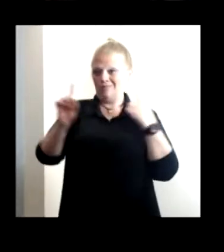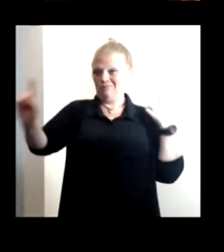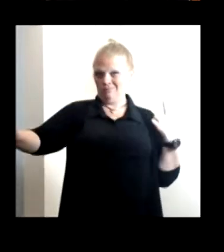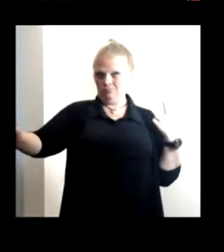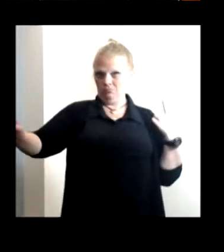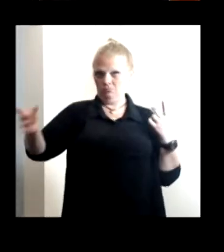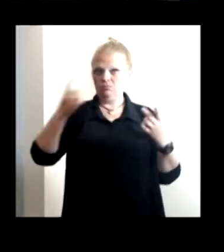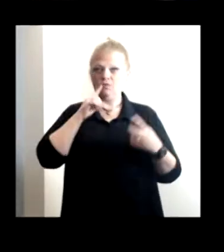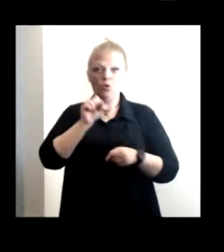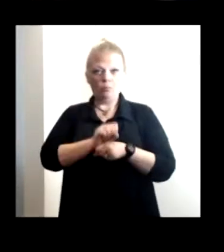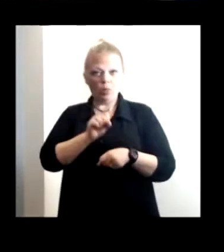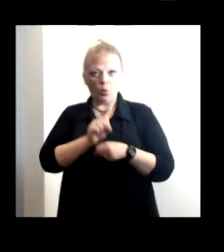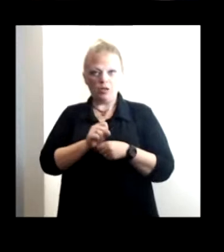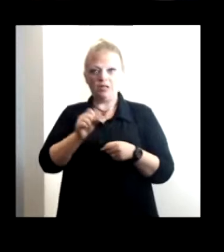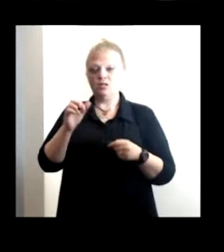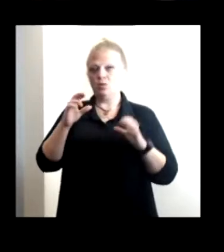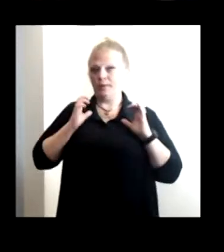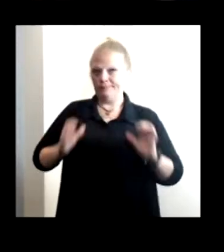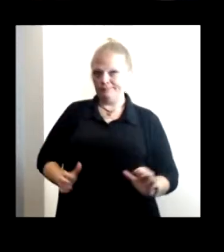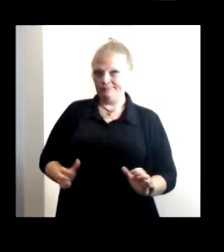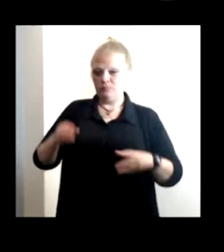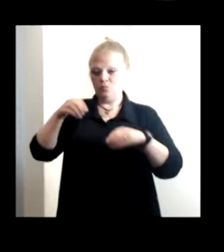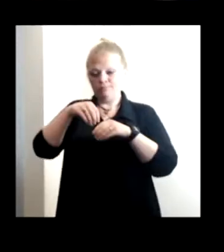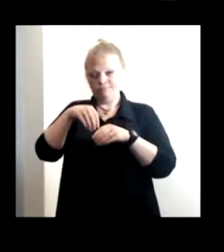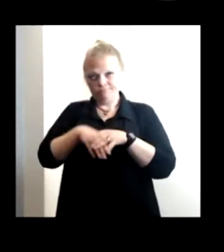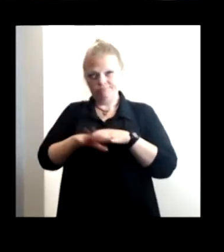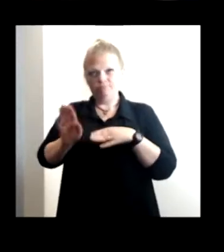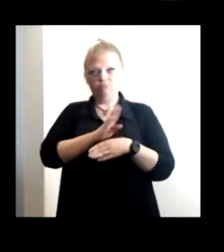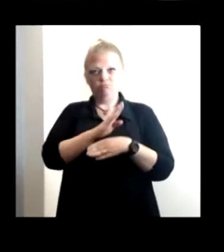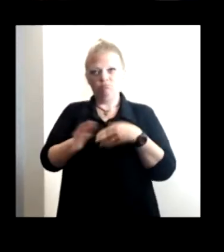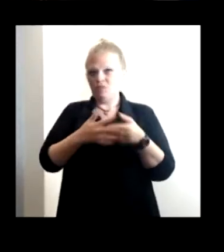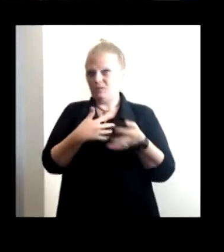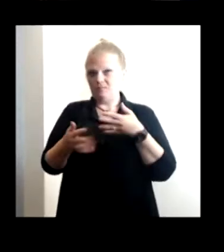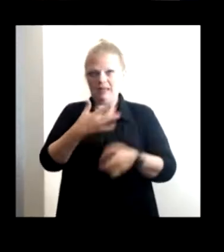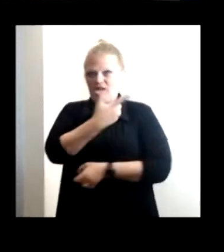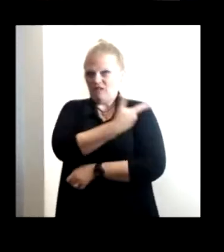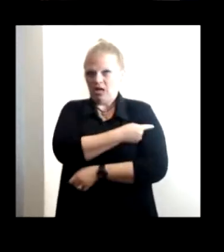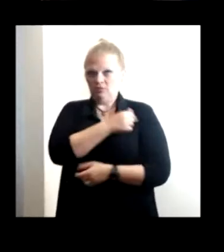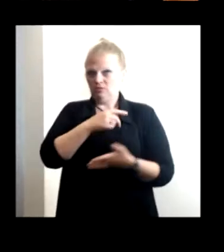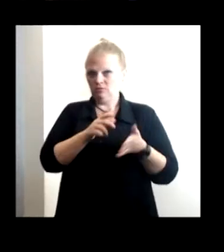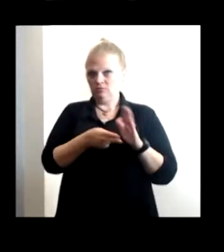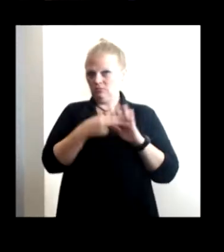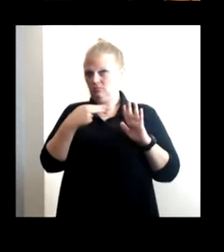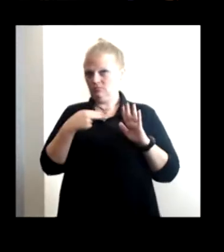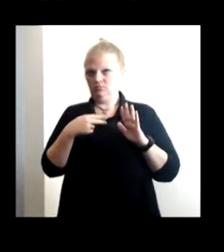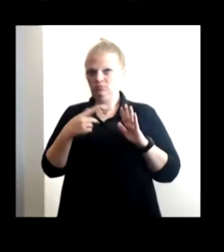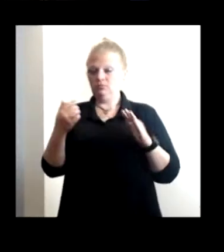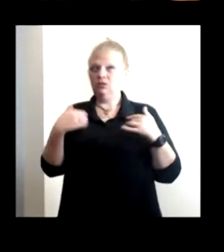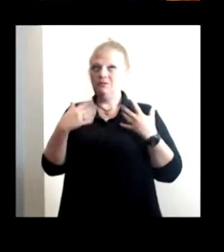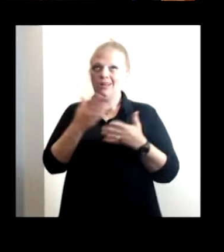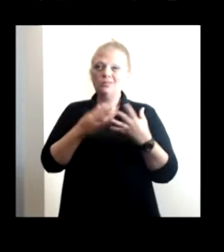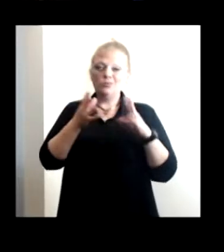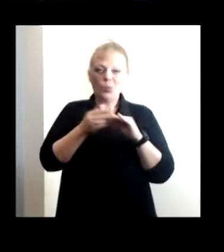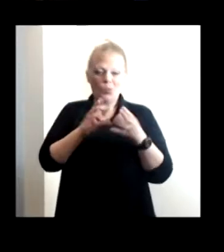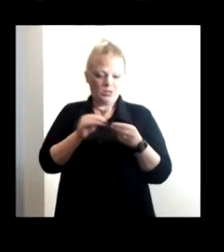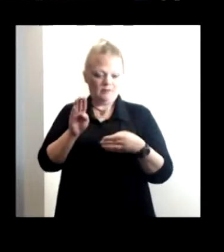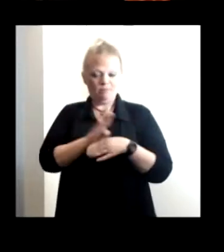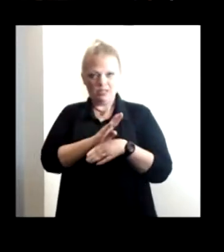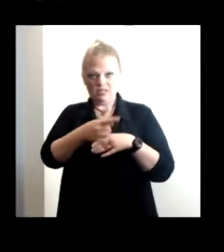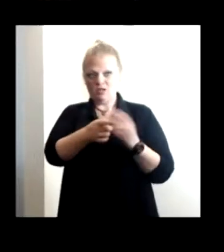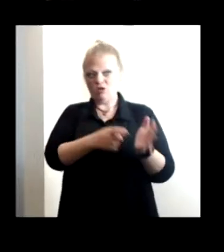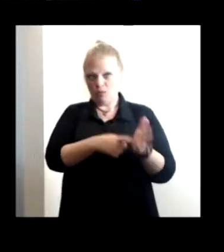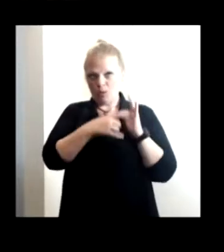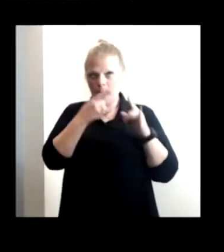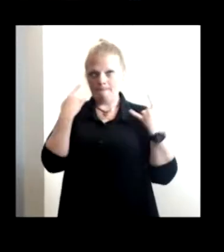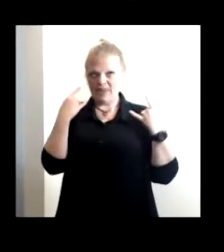distancing for employers or other patrons within their establishment, regardless of vaccination status. We've gotten some stories of some businesses that are